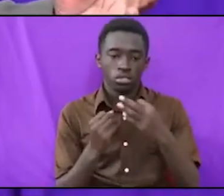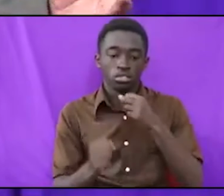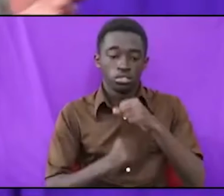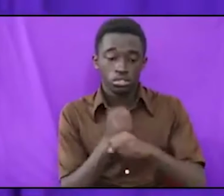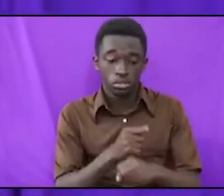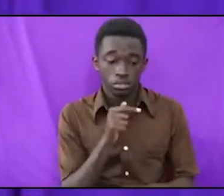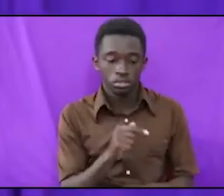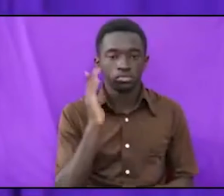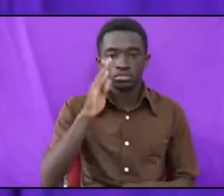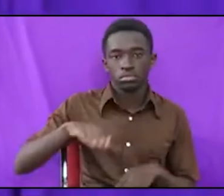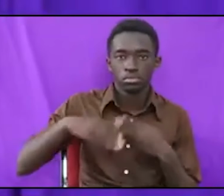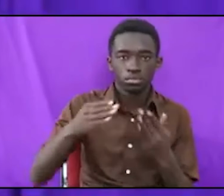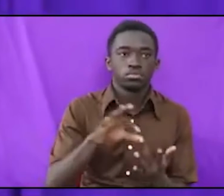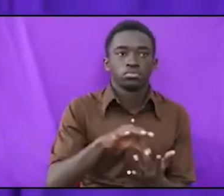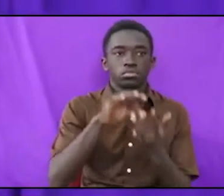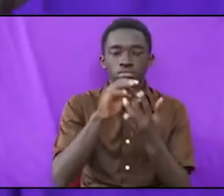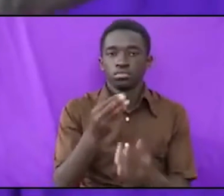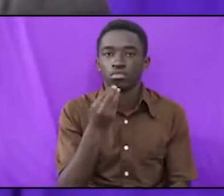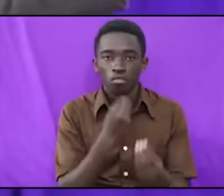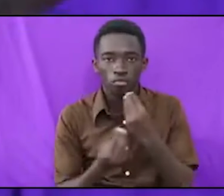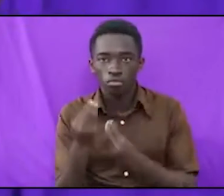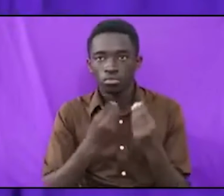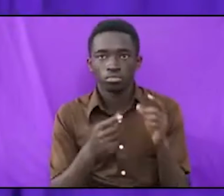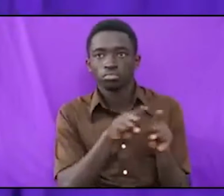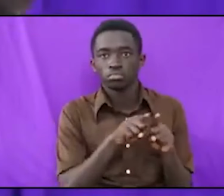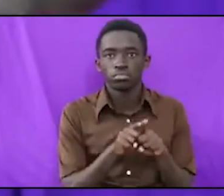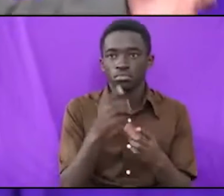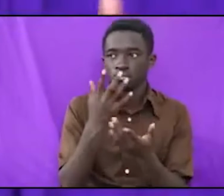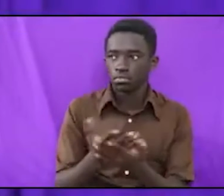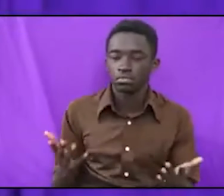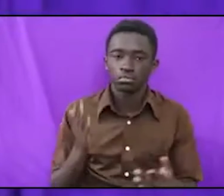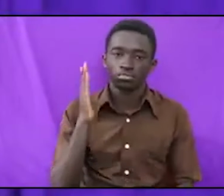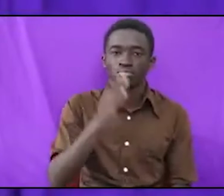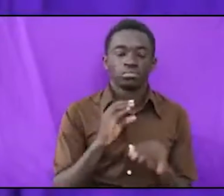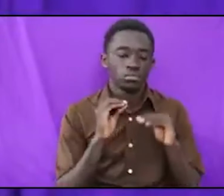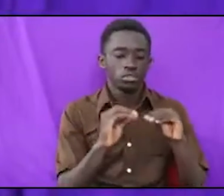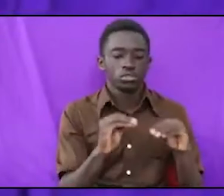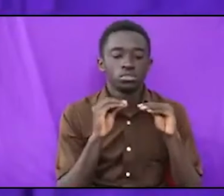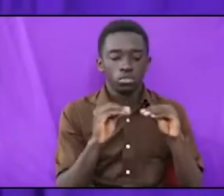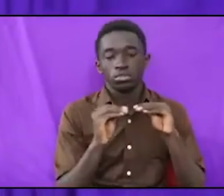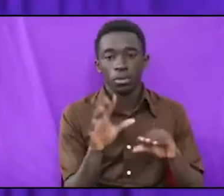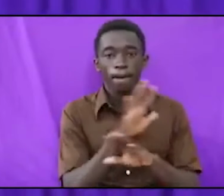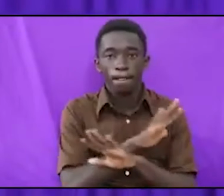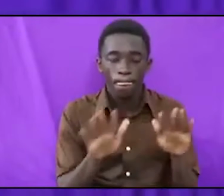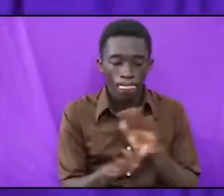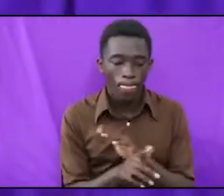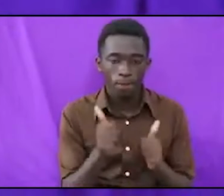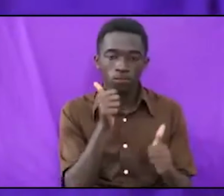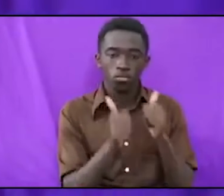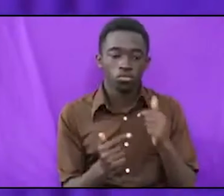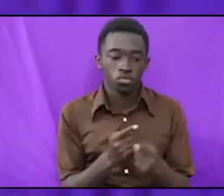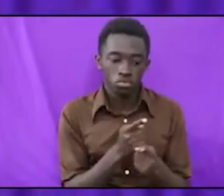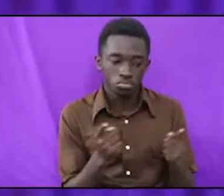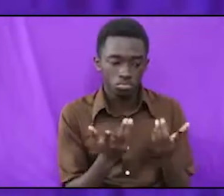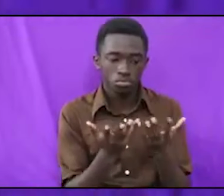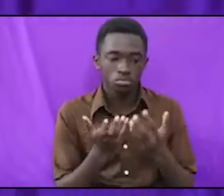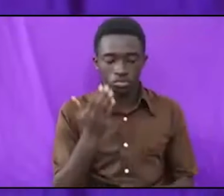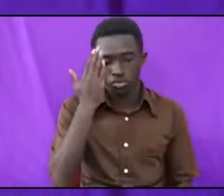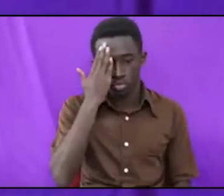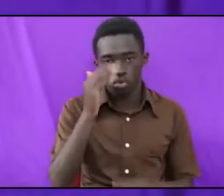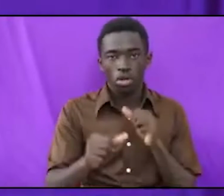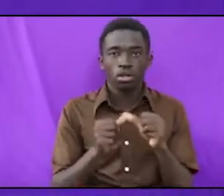royal food, with things, etiquette. You know, they'll be taught everything that they need to know about serving